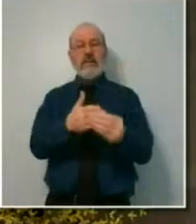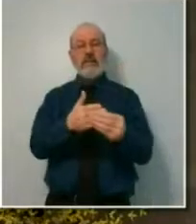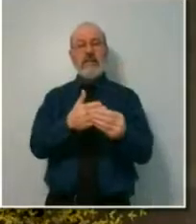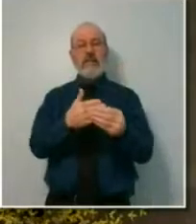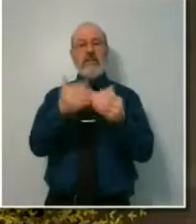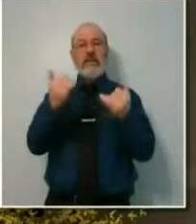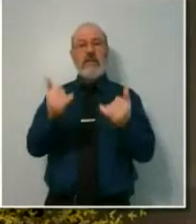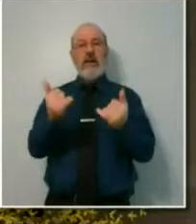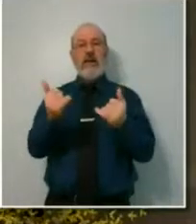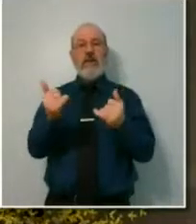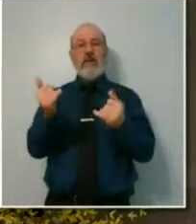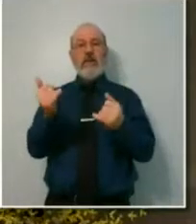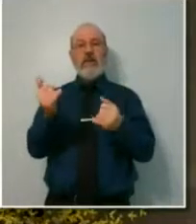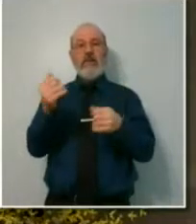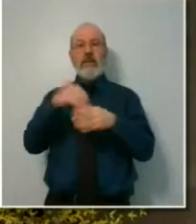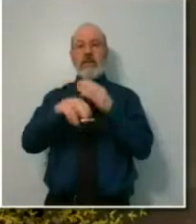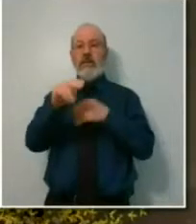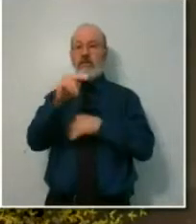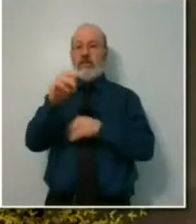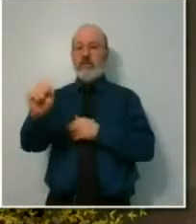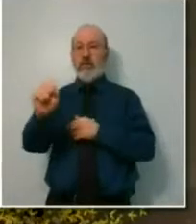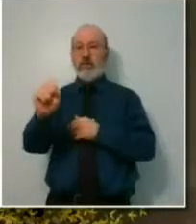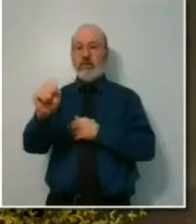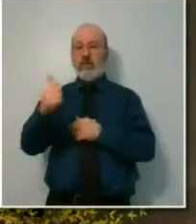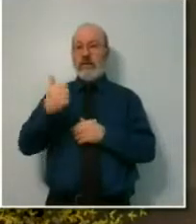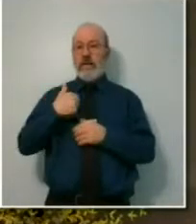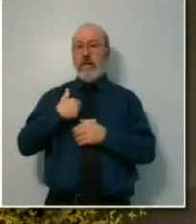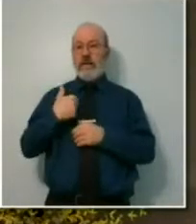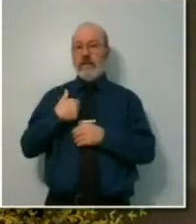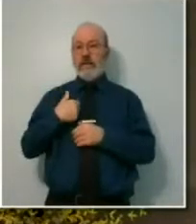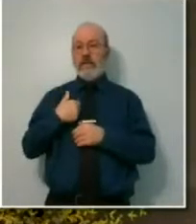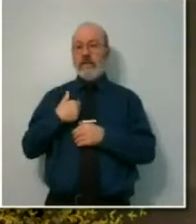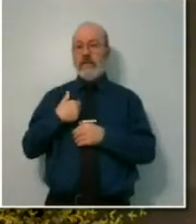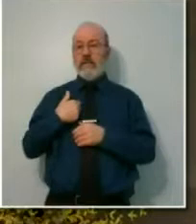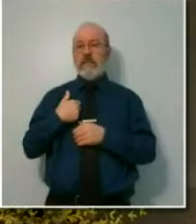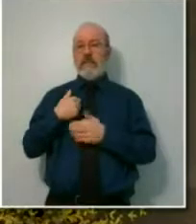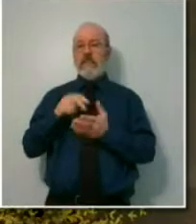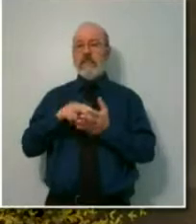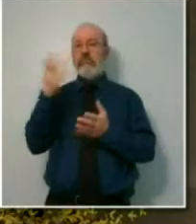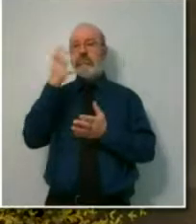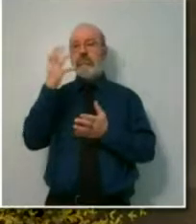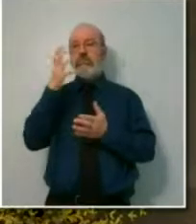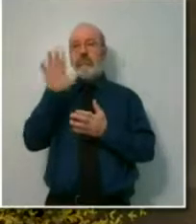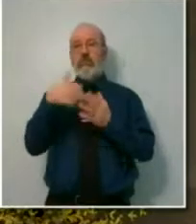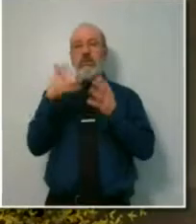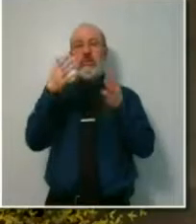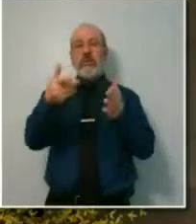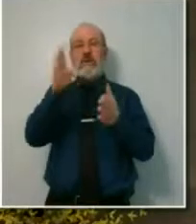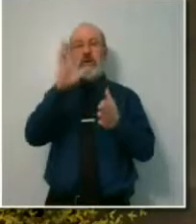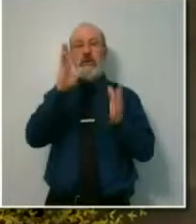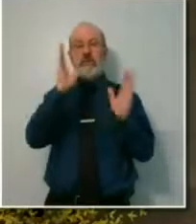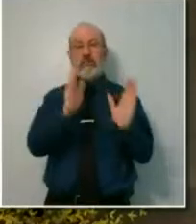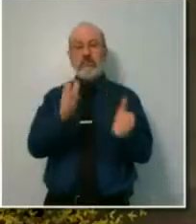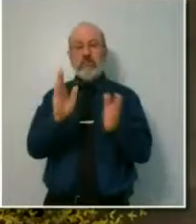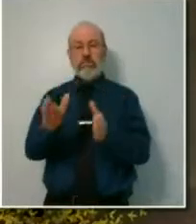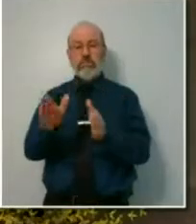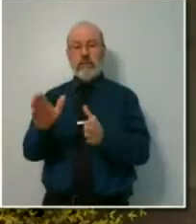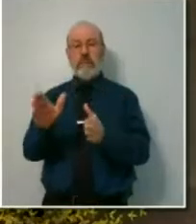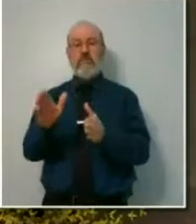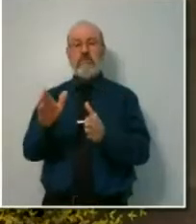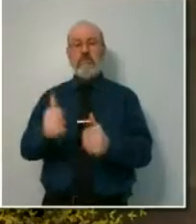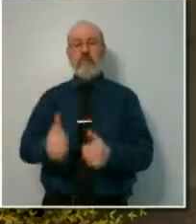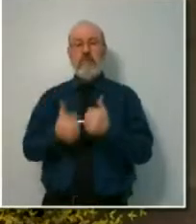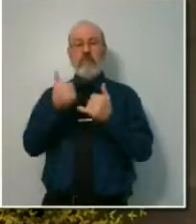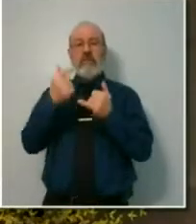back in Nova Scotia and are standing in awe for all the ways that God has ordered their steps over the past